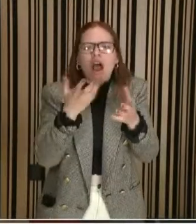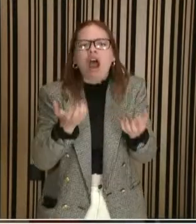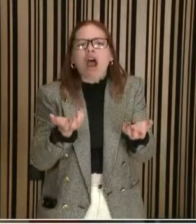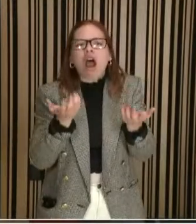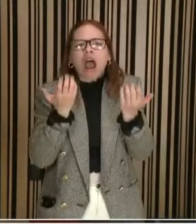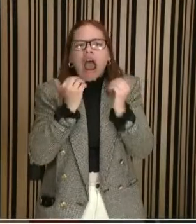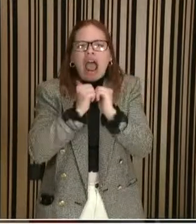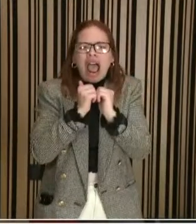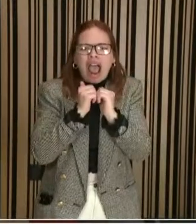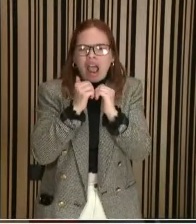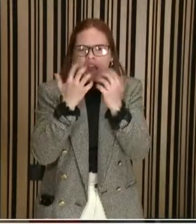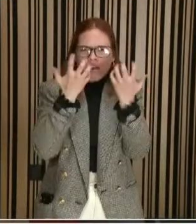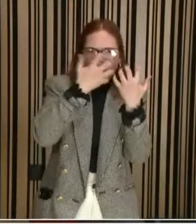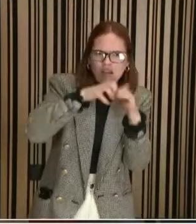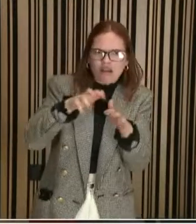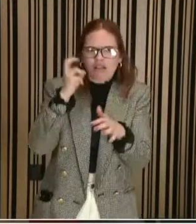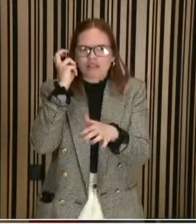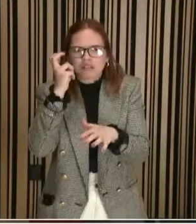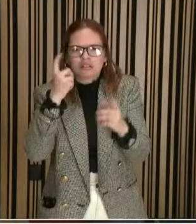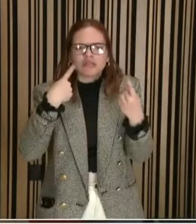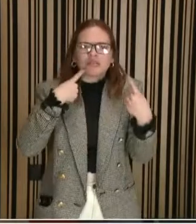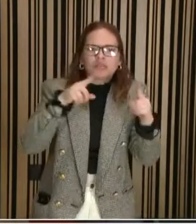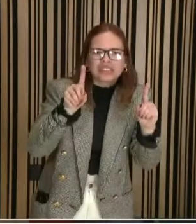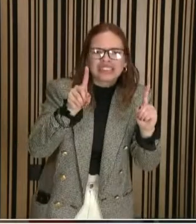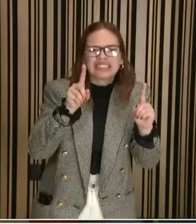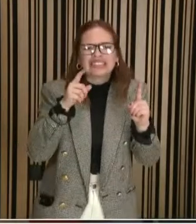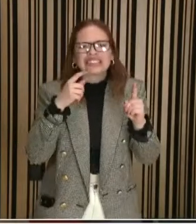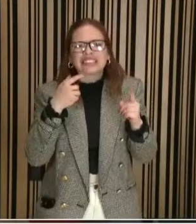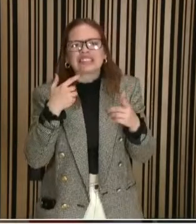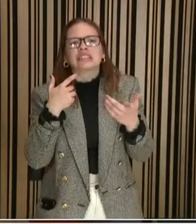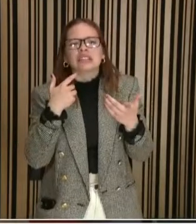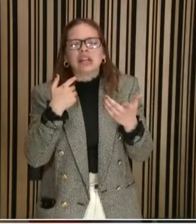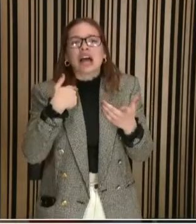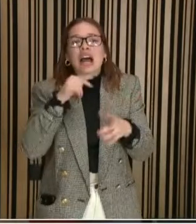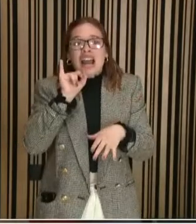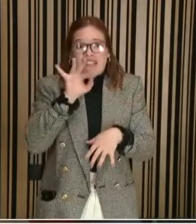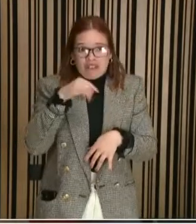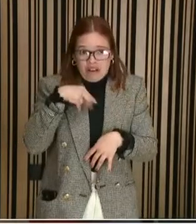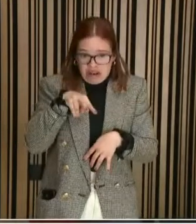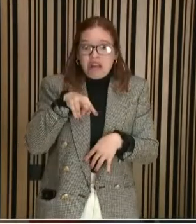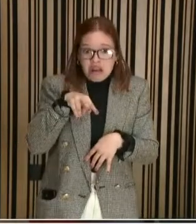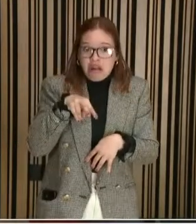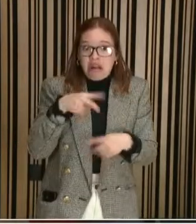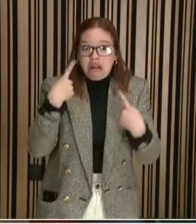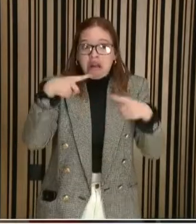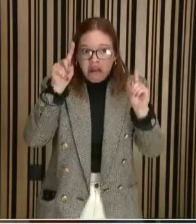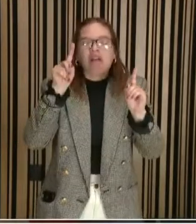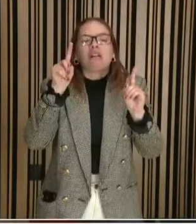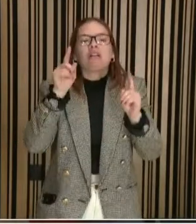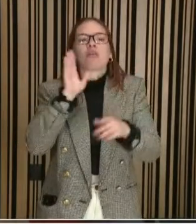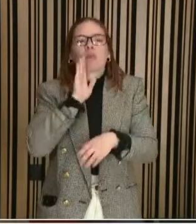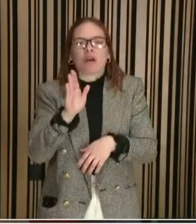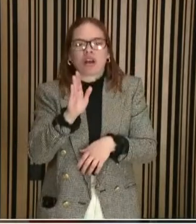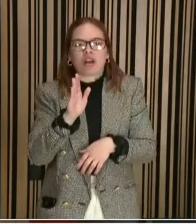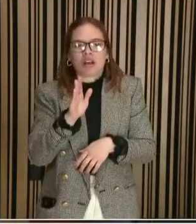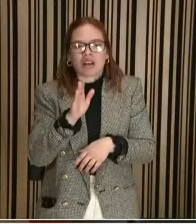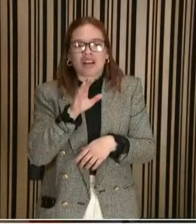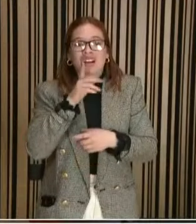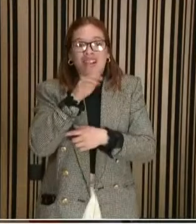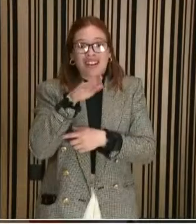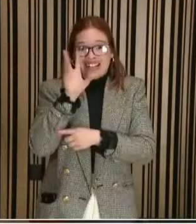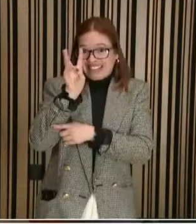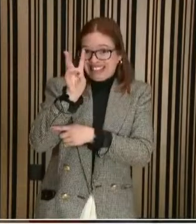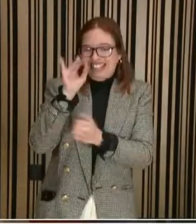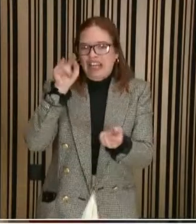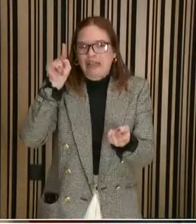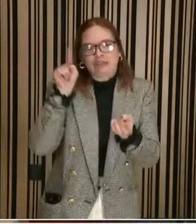and made the decision to recommend eliminating three of the 6 routes. Why is that? I just said.